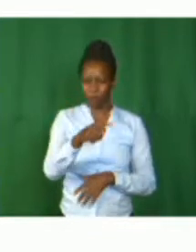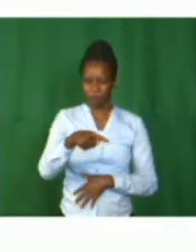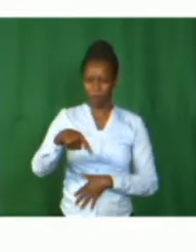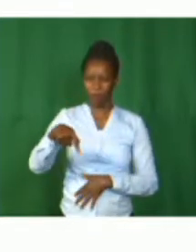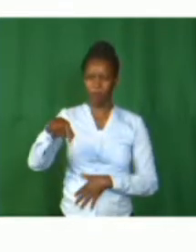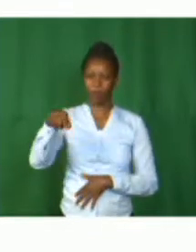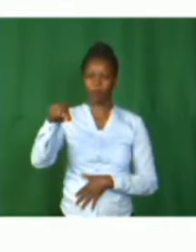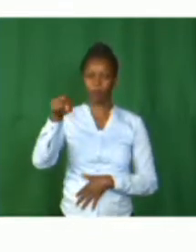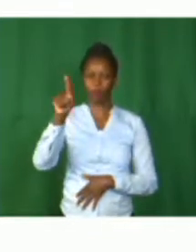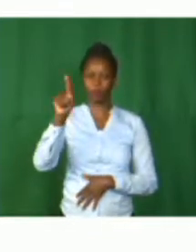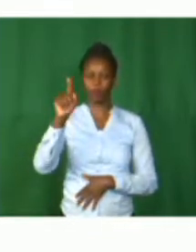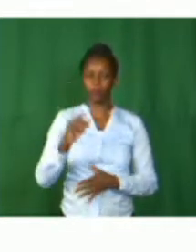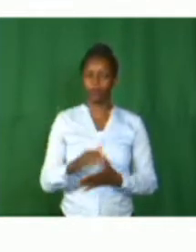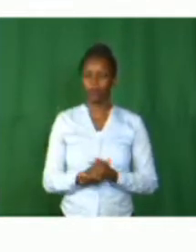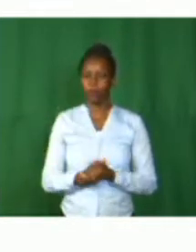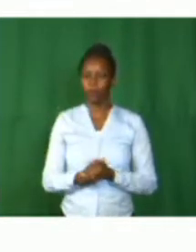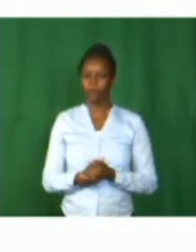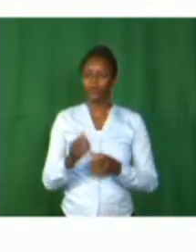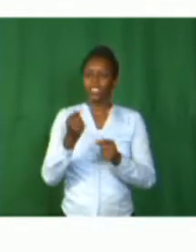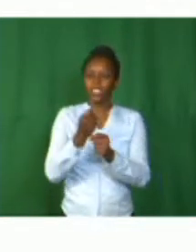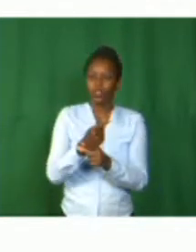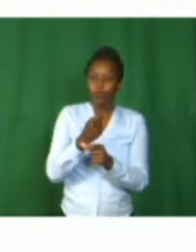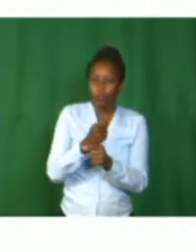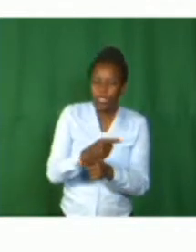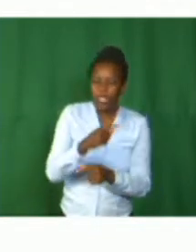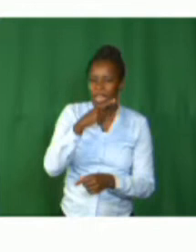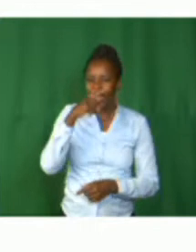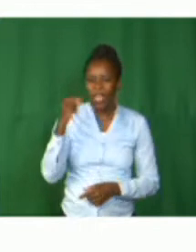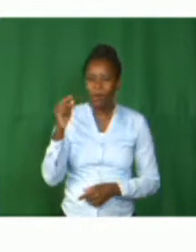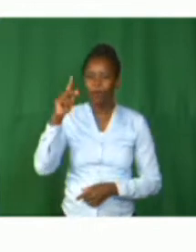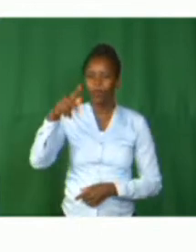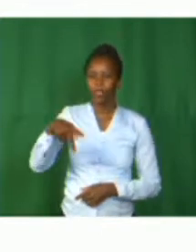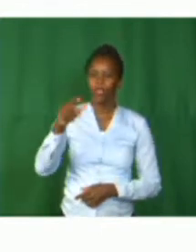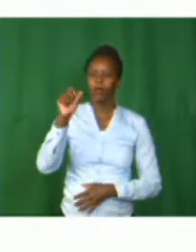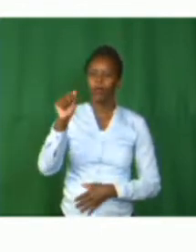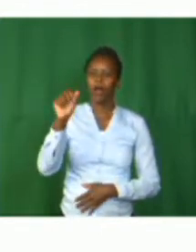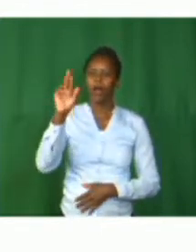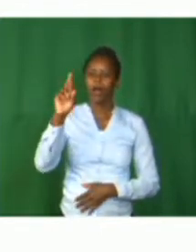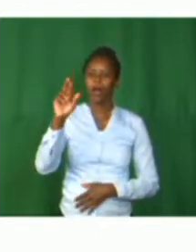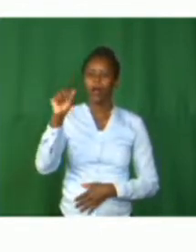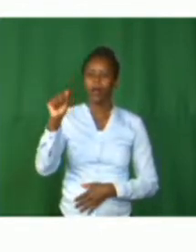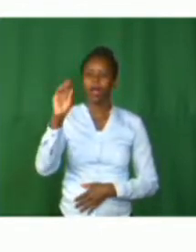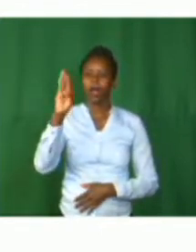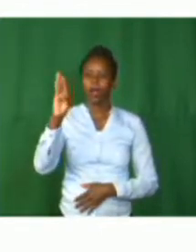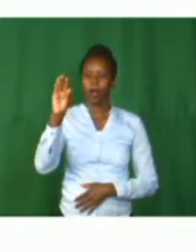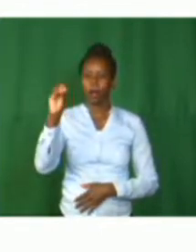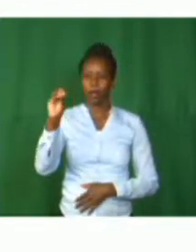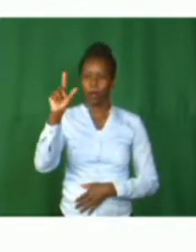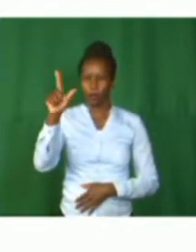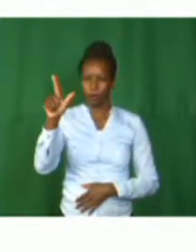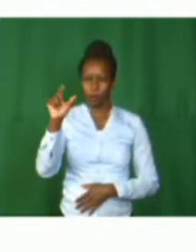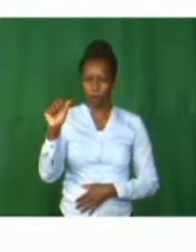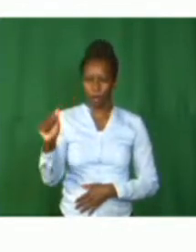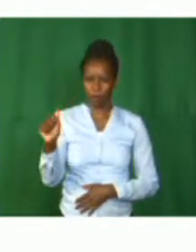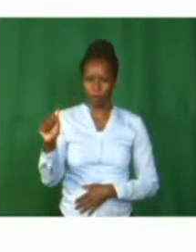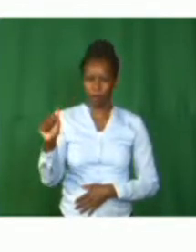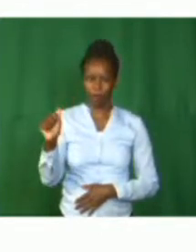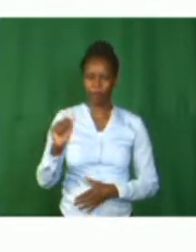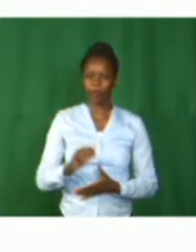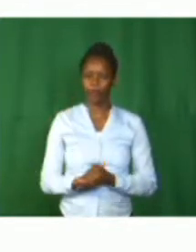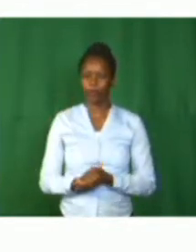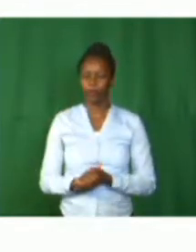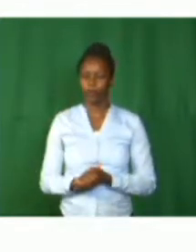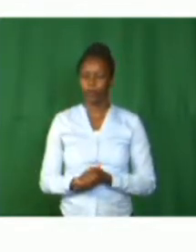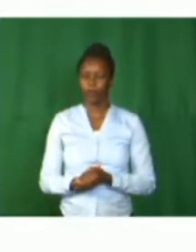like that, and then now the special name for this graph now is parabola. So we say the graph is parabolic, so it